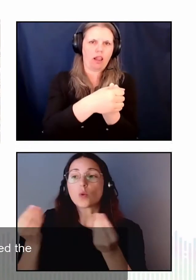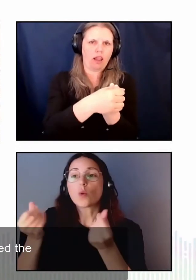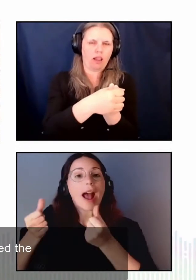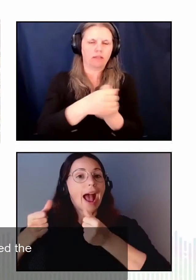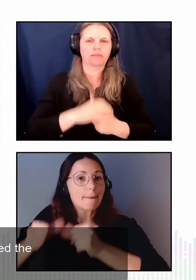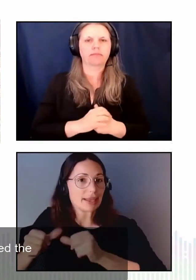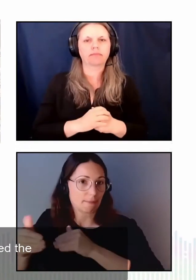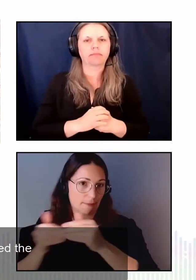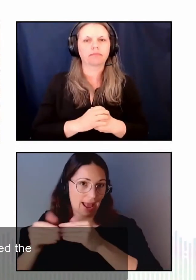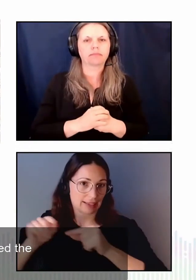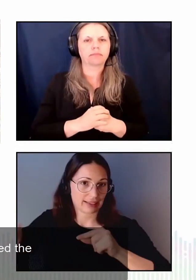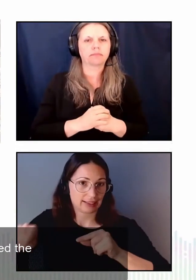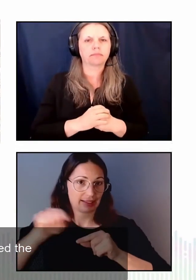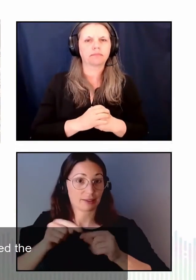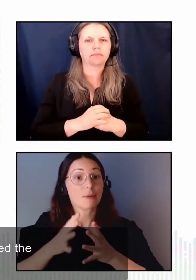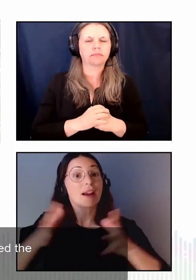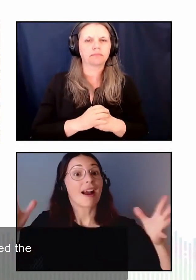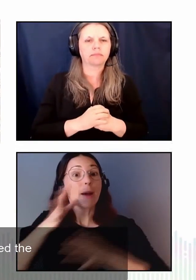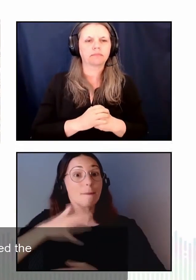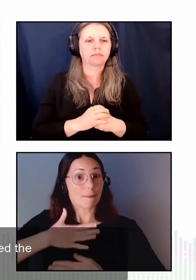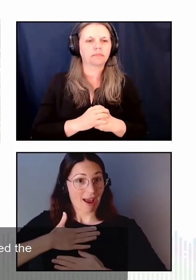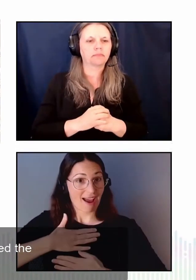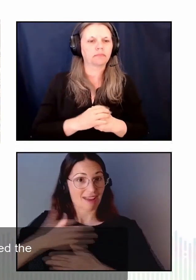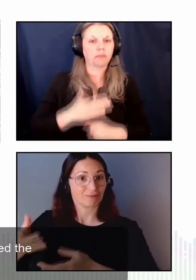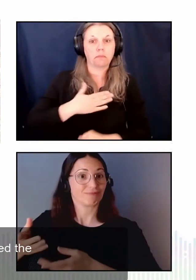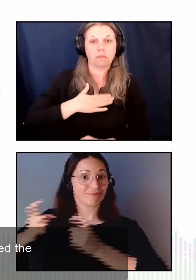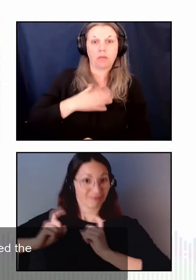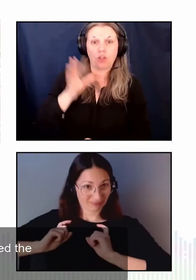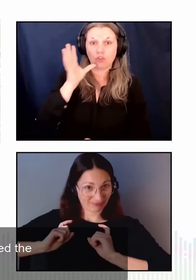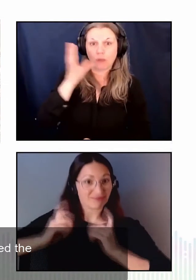my grandmother gave me a gift called the gift of